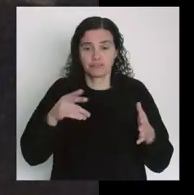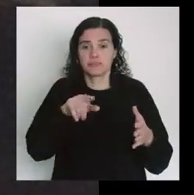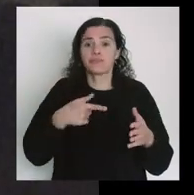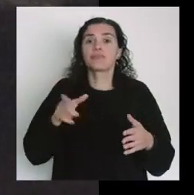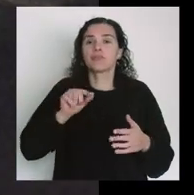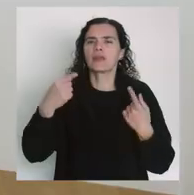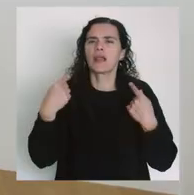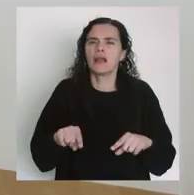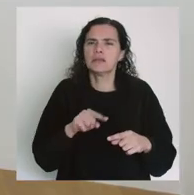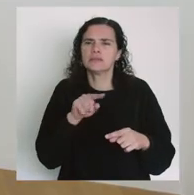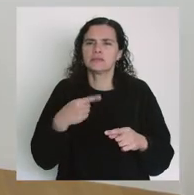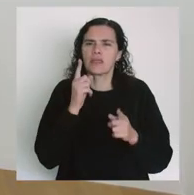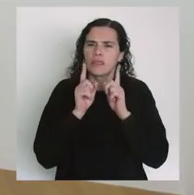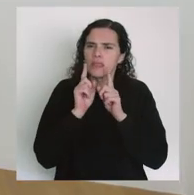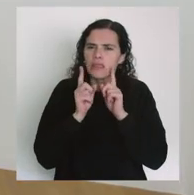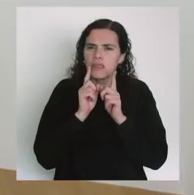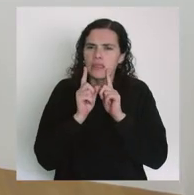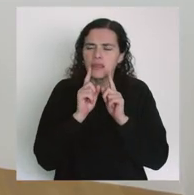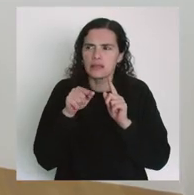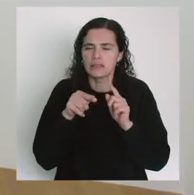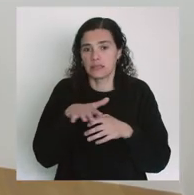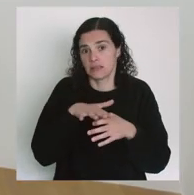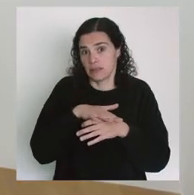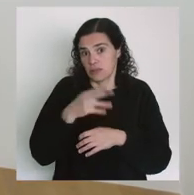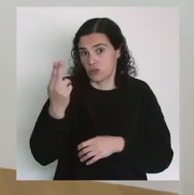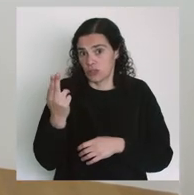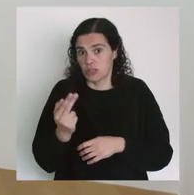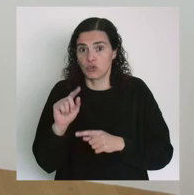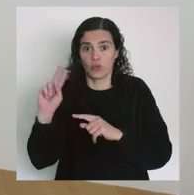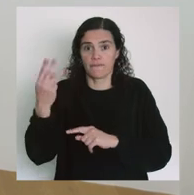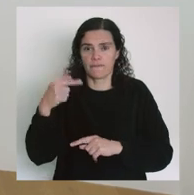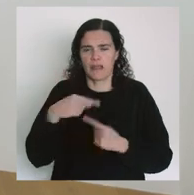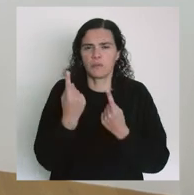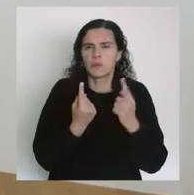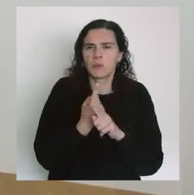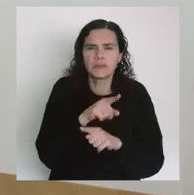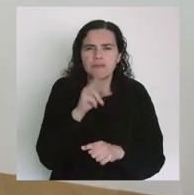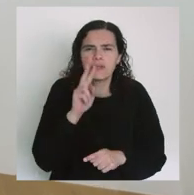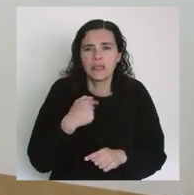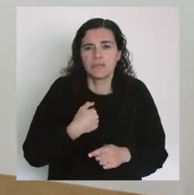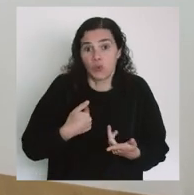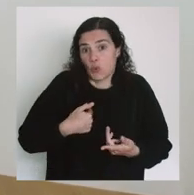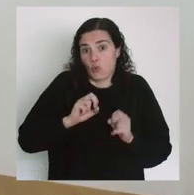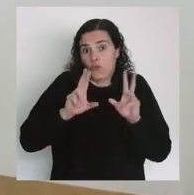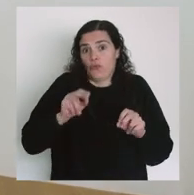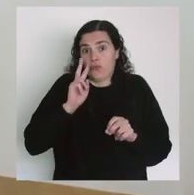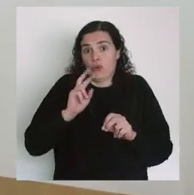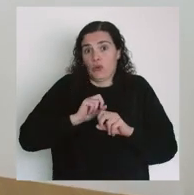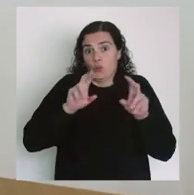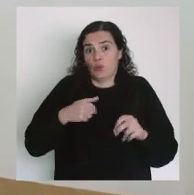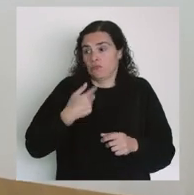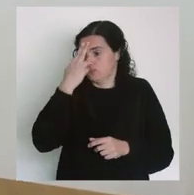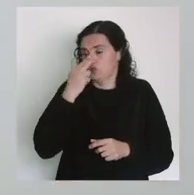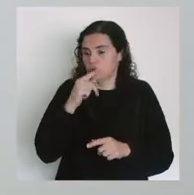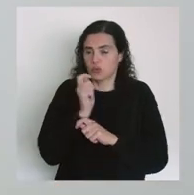also, again very humorously in the case of this artist, you have something that you never see, or I've never seen in the